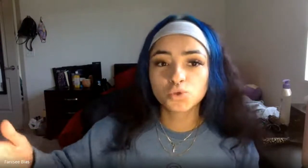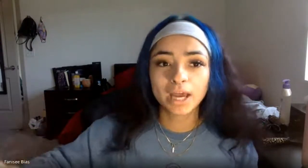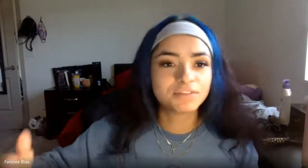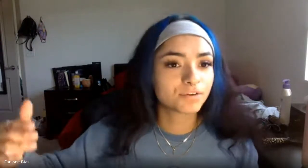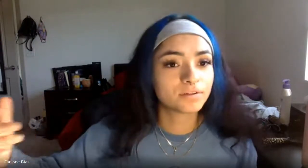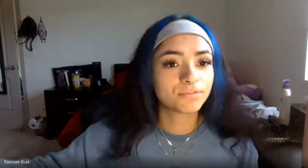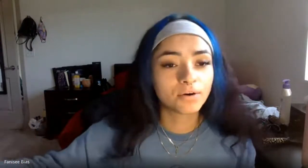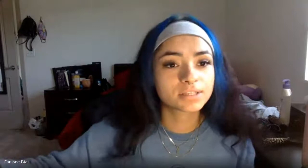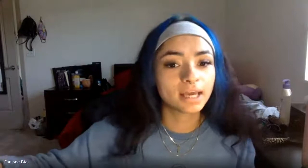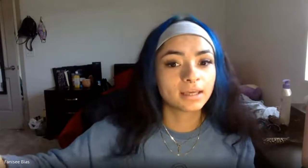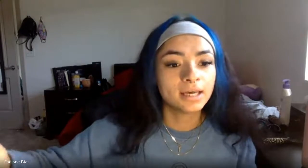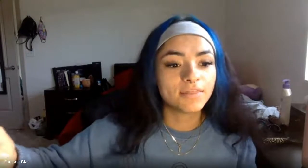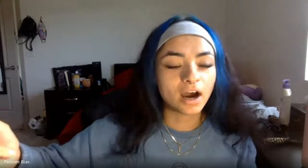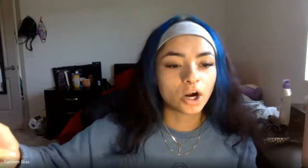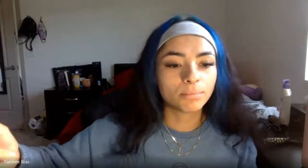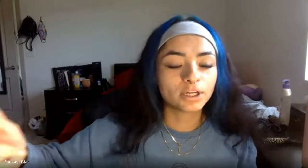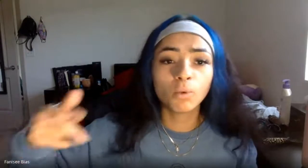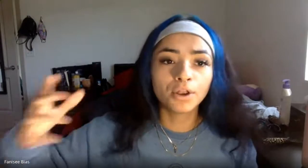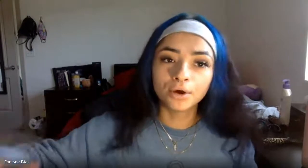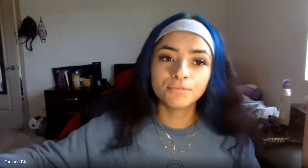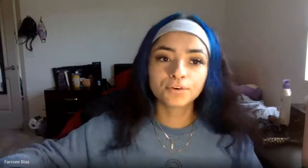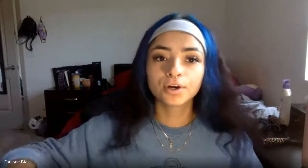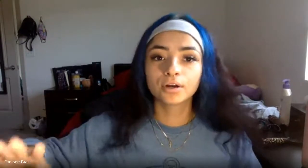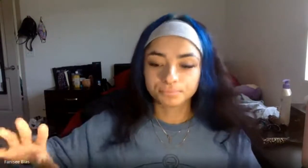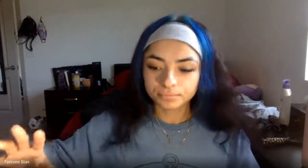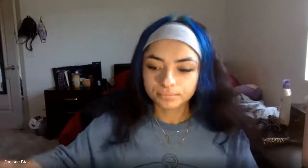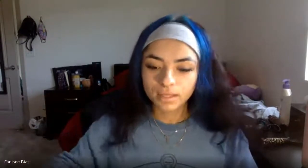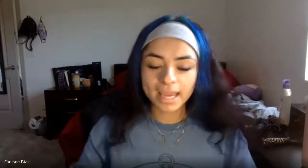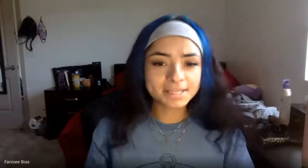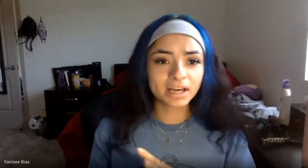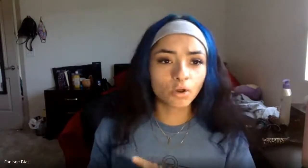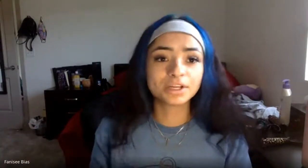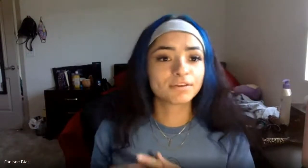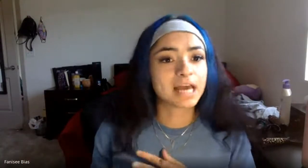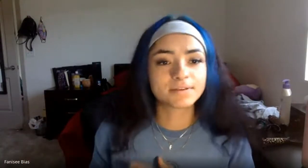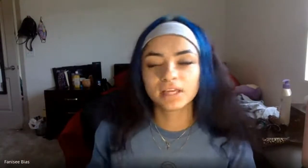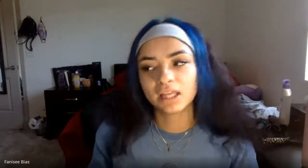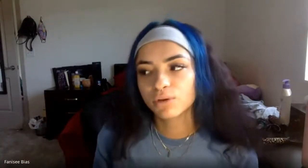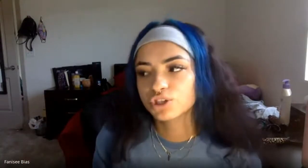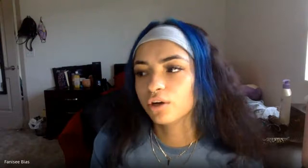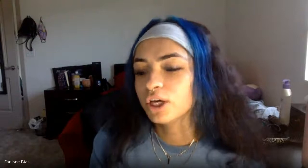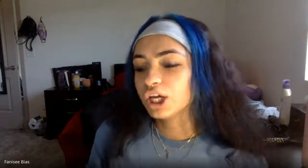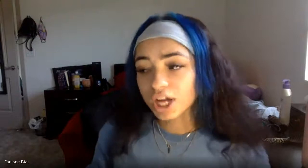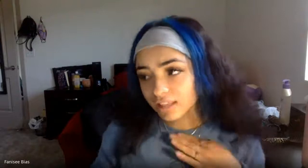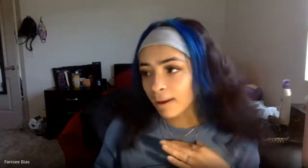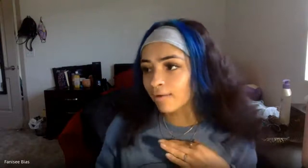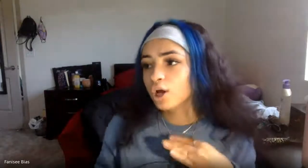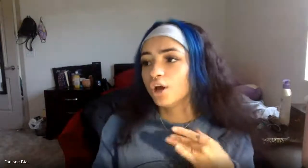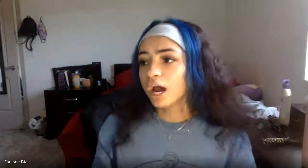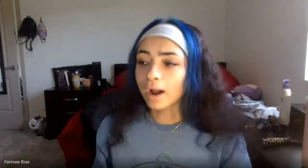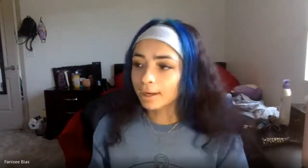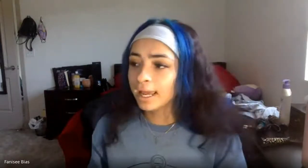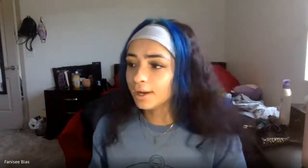media posts, we have different folks like that are pretty well known for ASL or different types of sign language. So check them